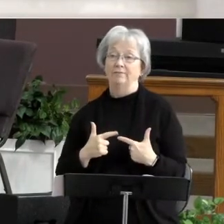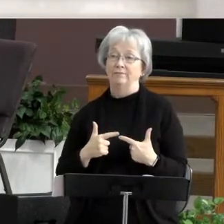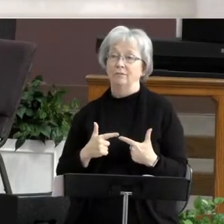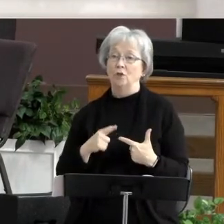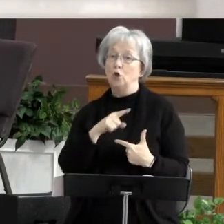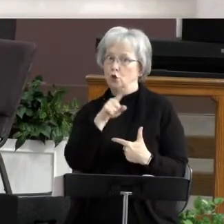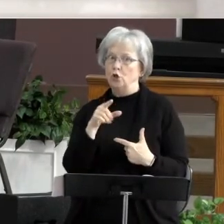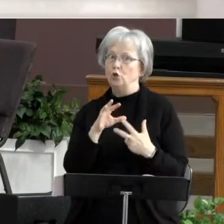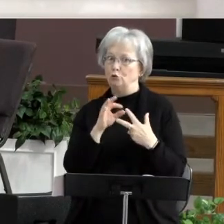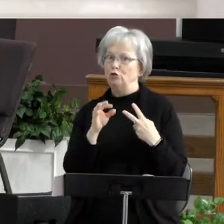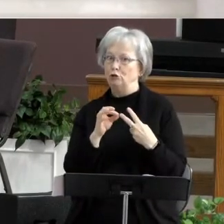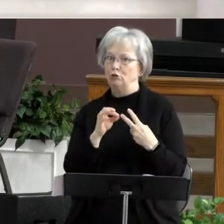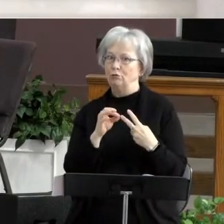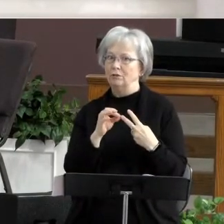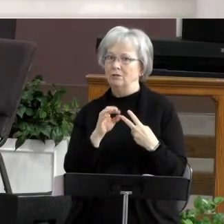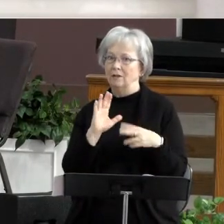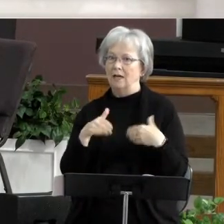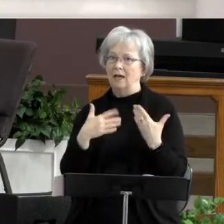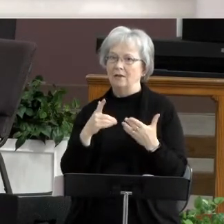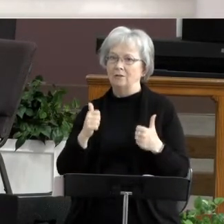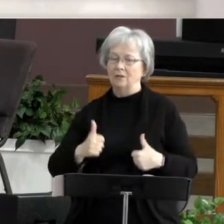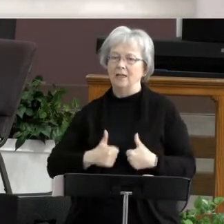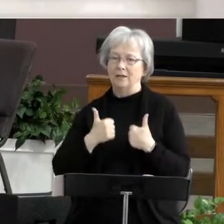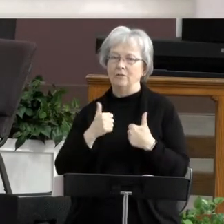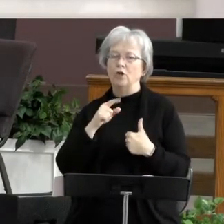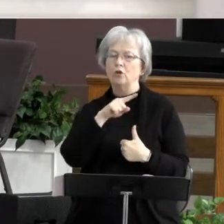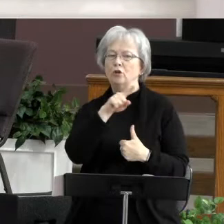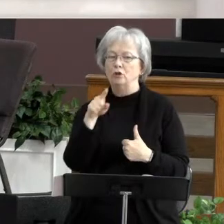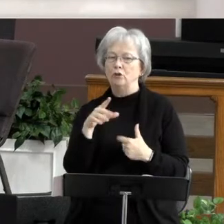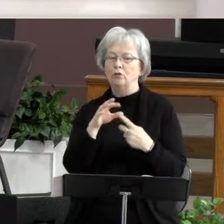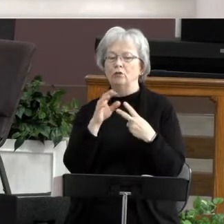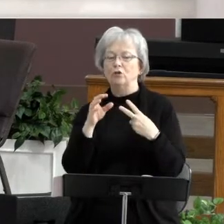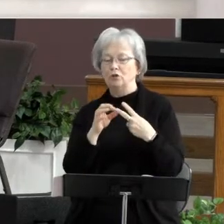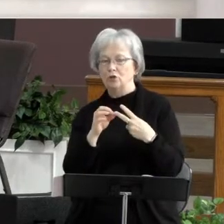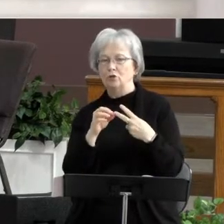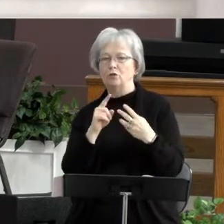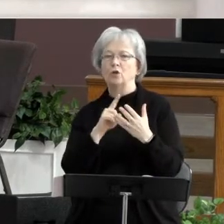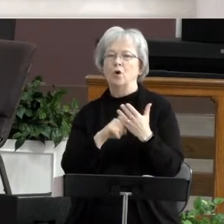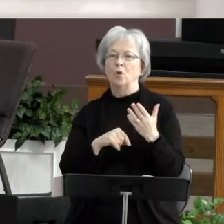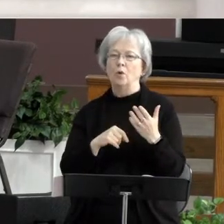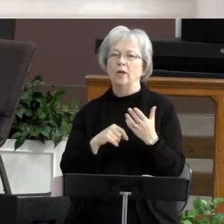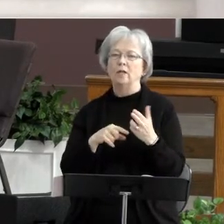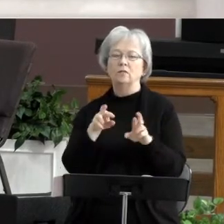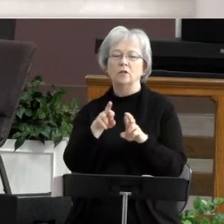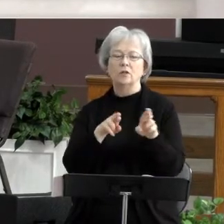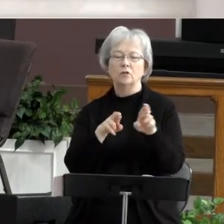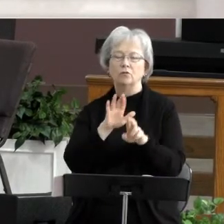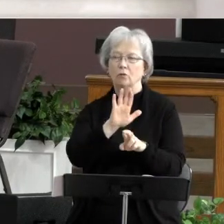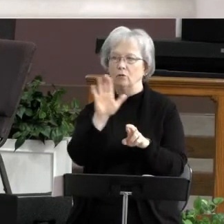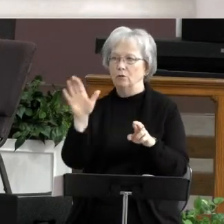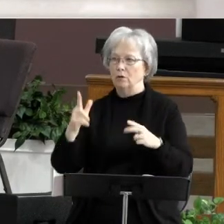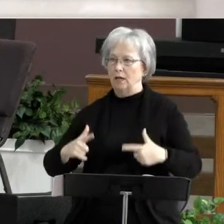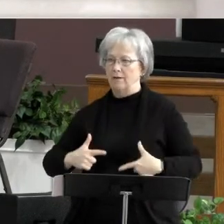You choose how to live. You choose what is going to be in control of your life.